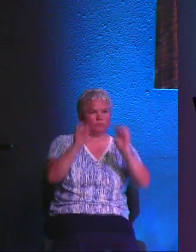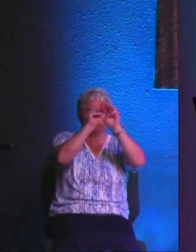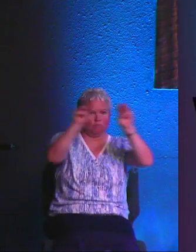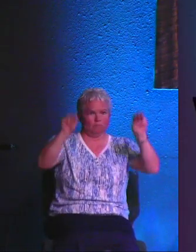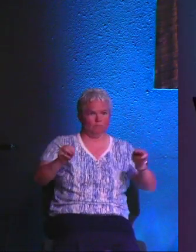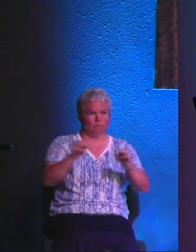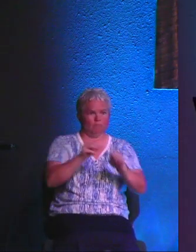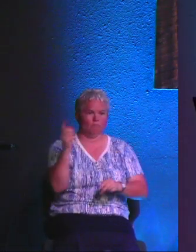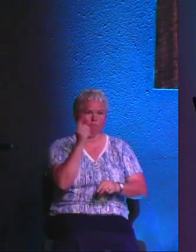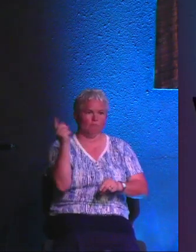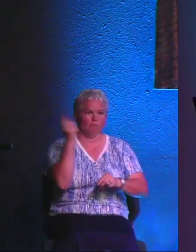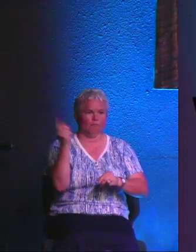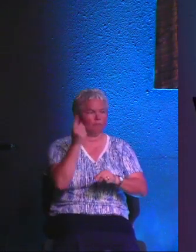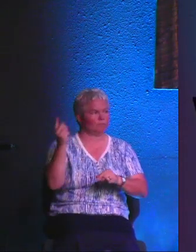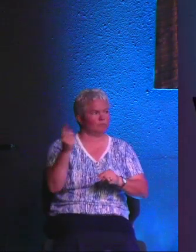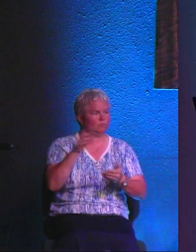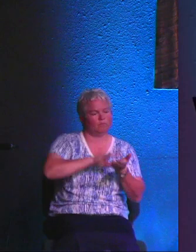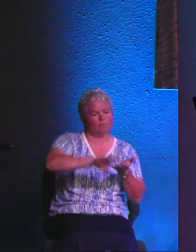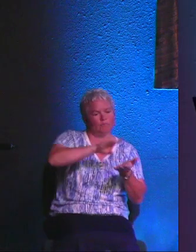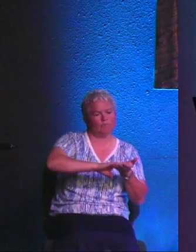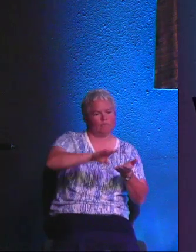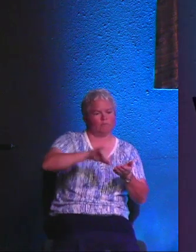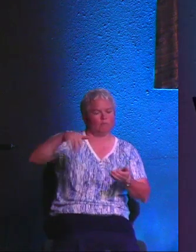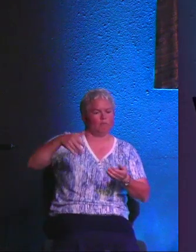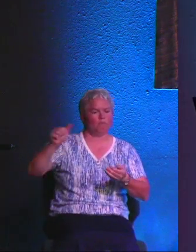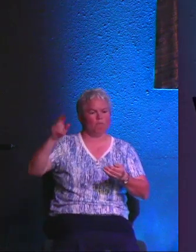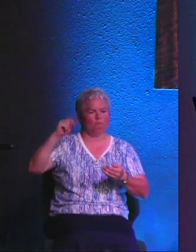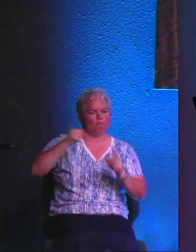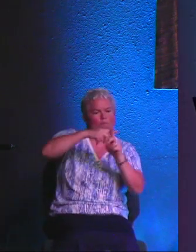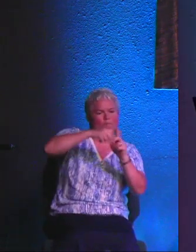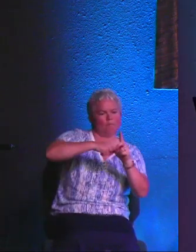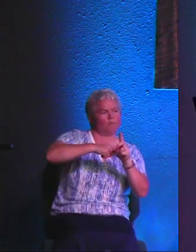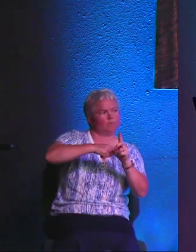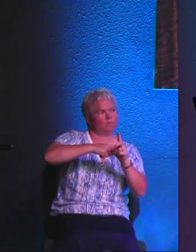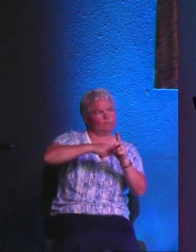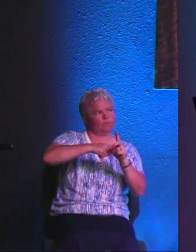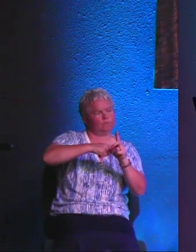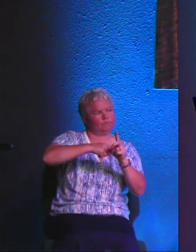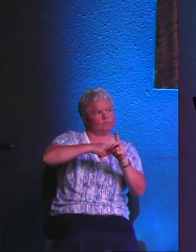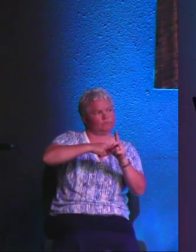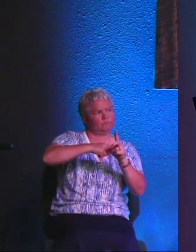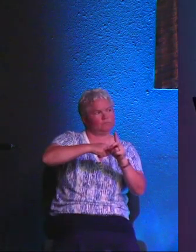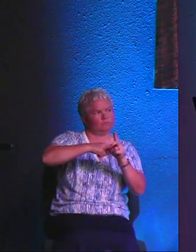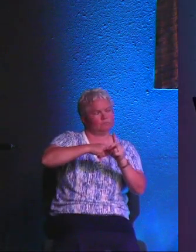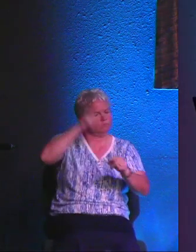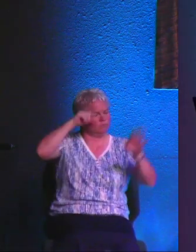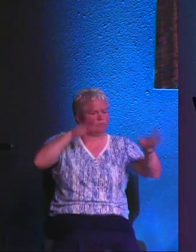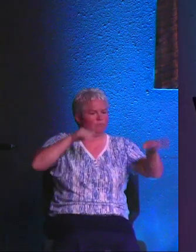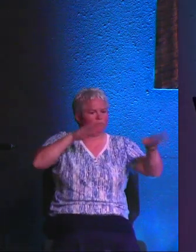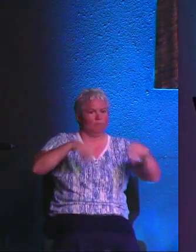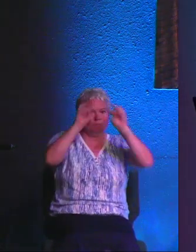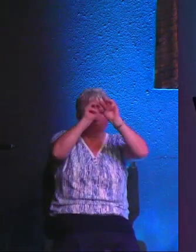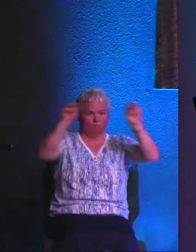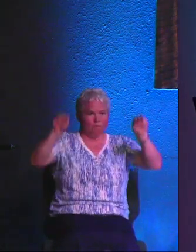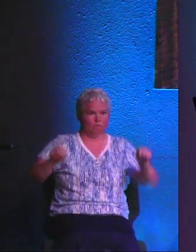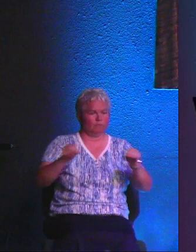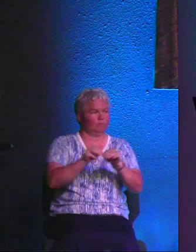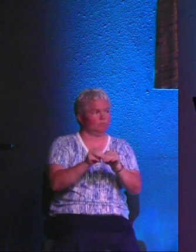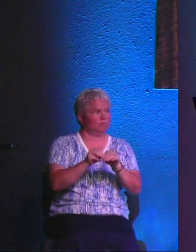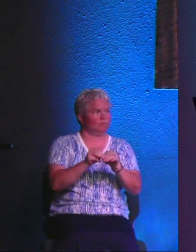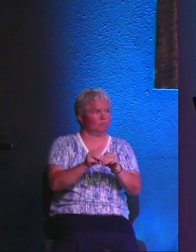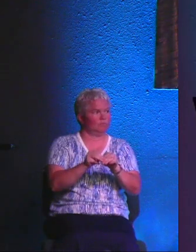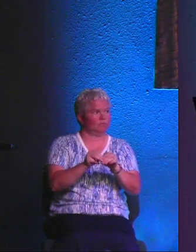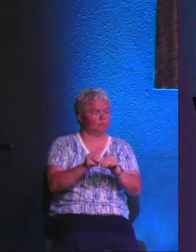in Montana alone, there was an article that was put out in January that in the whole state of Montana, we had